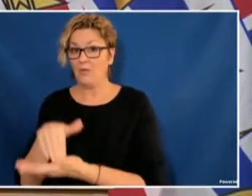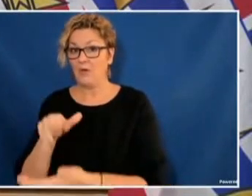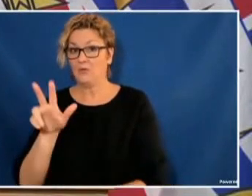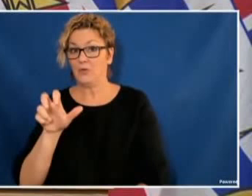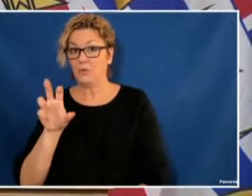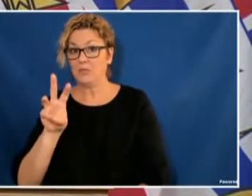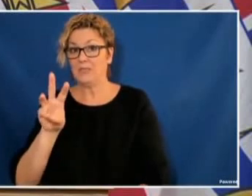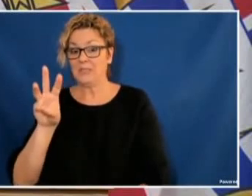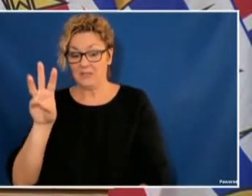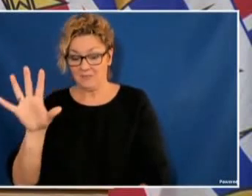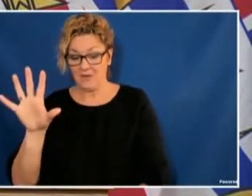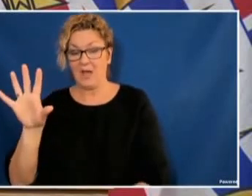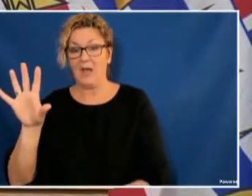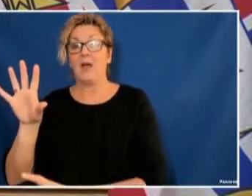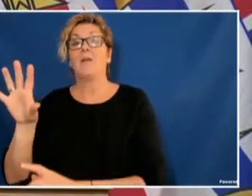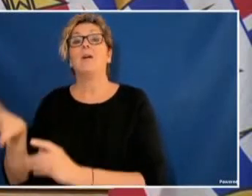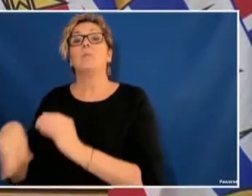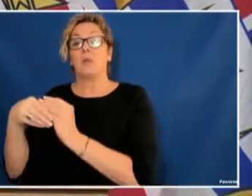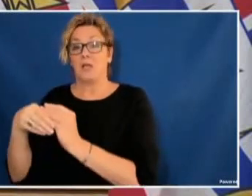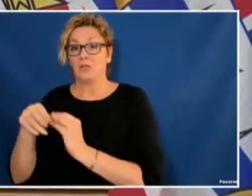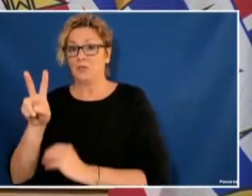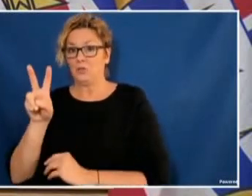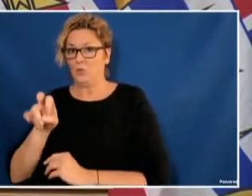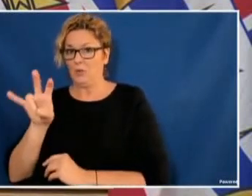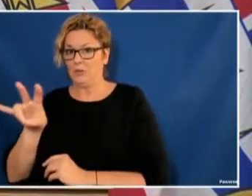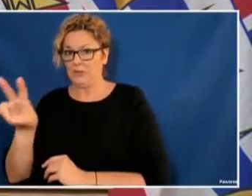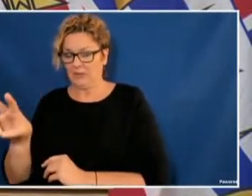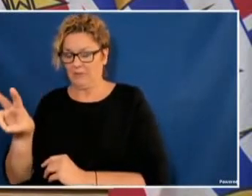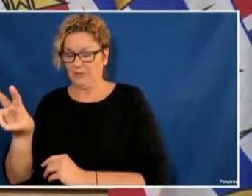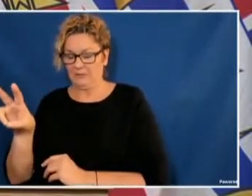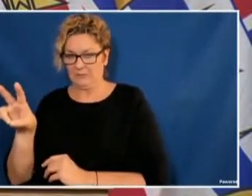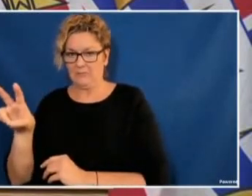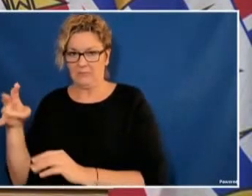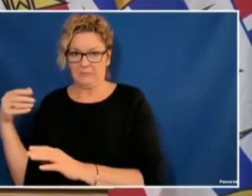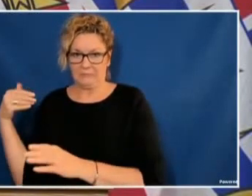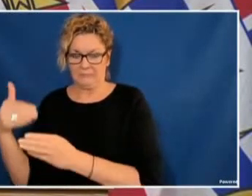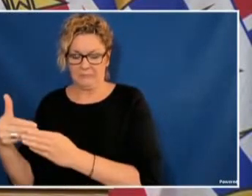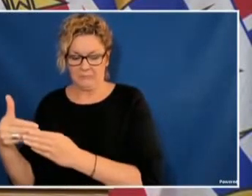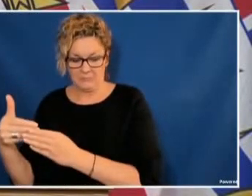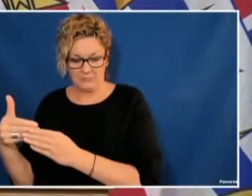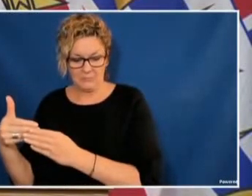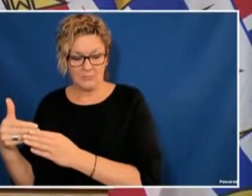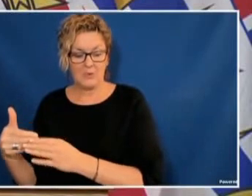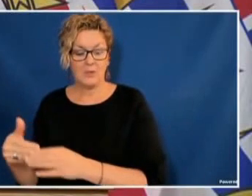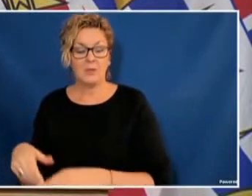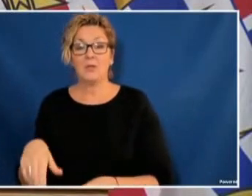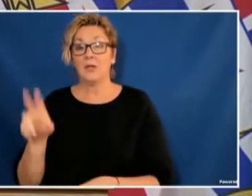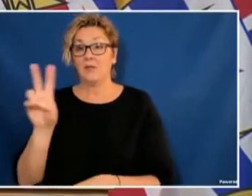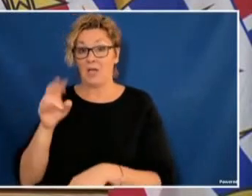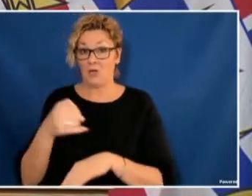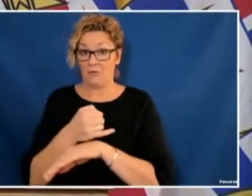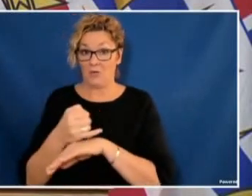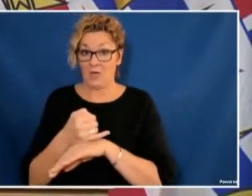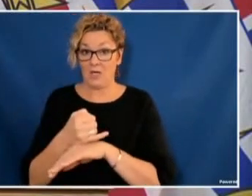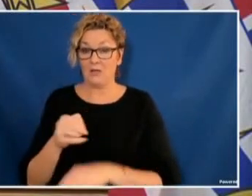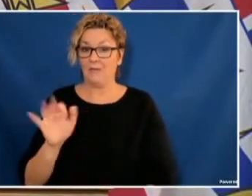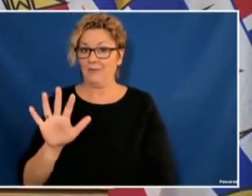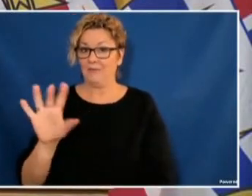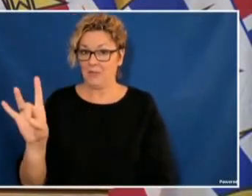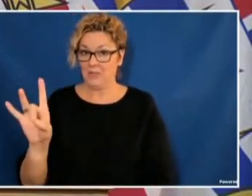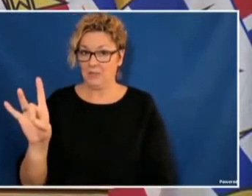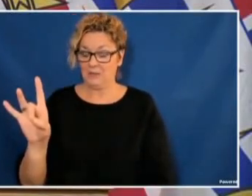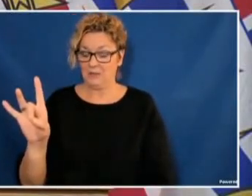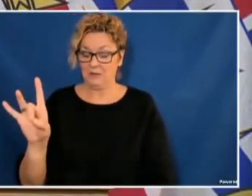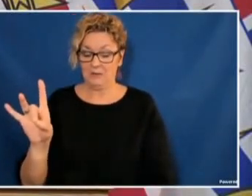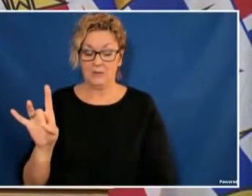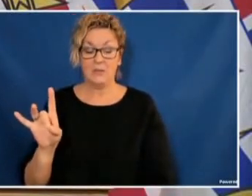441 total in British Columbia. And my heartfelt condolences go out to the